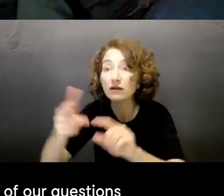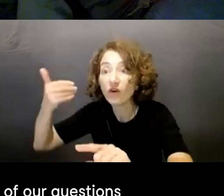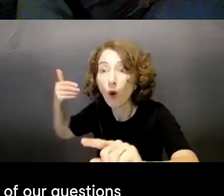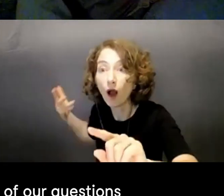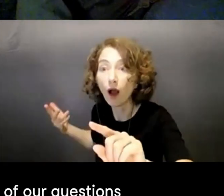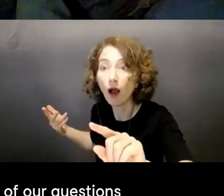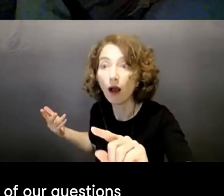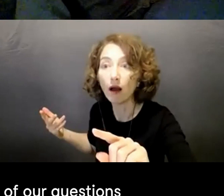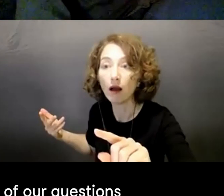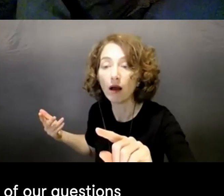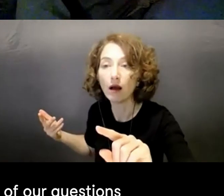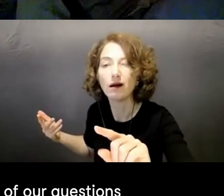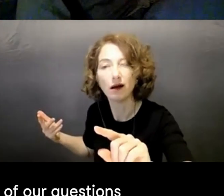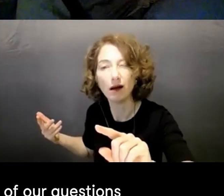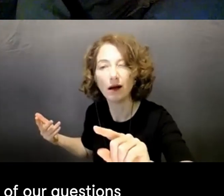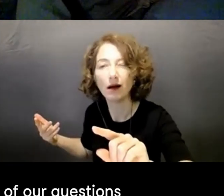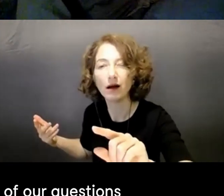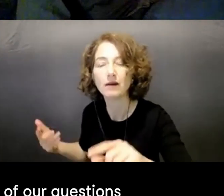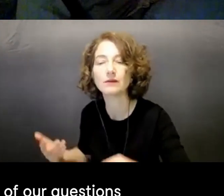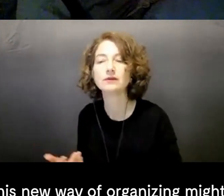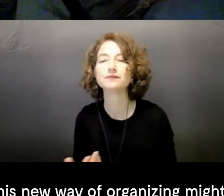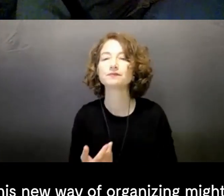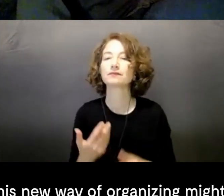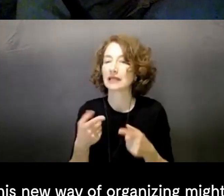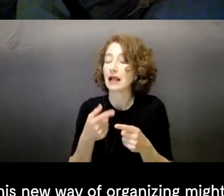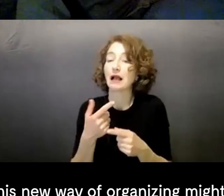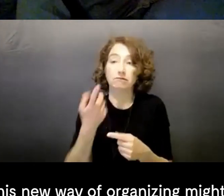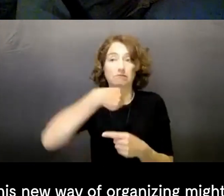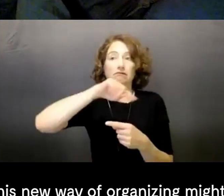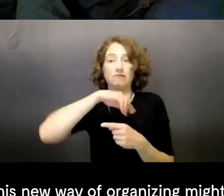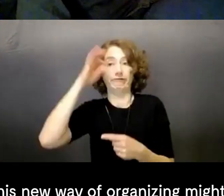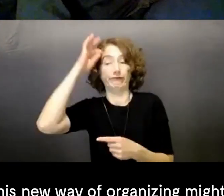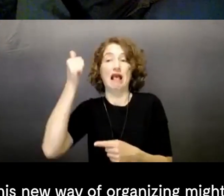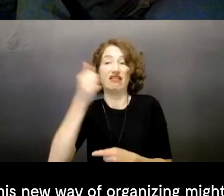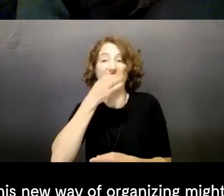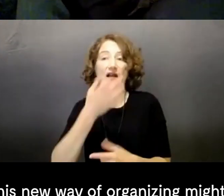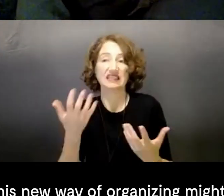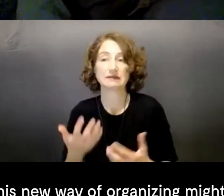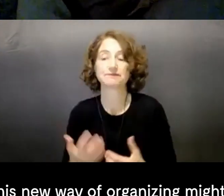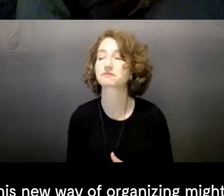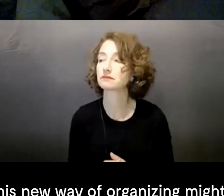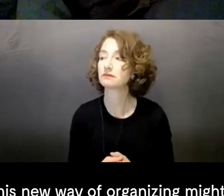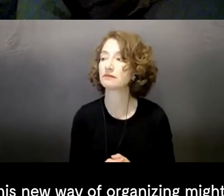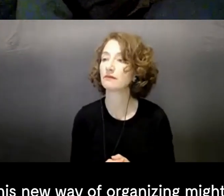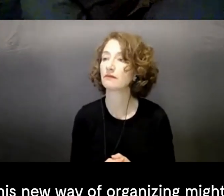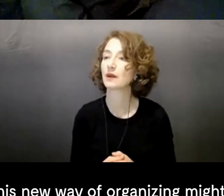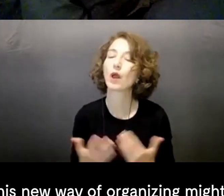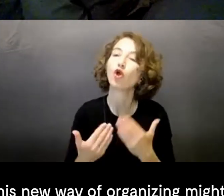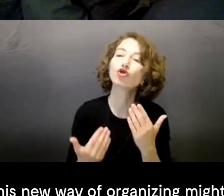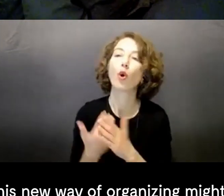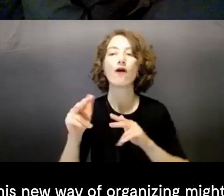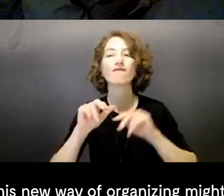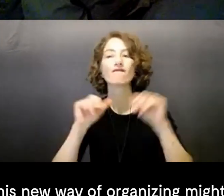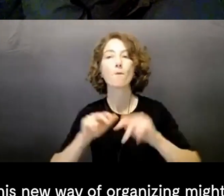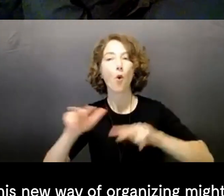that was one of our questions that we had come up with for each other, of whether, some of this new way of